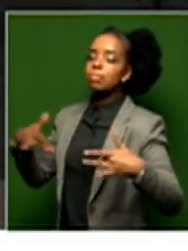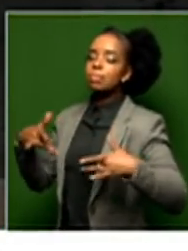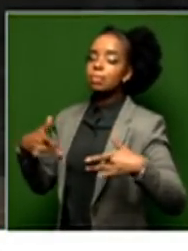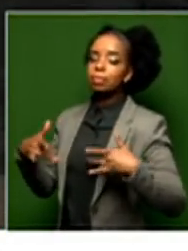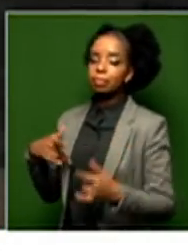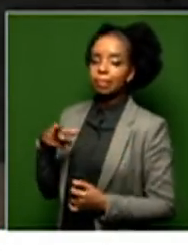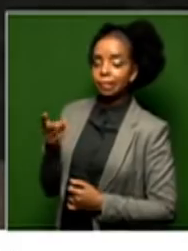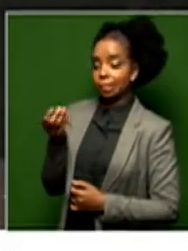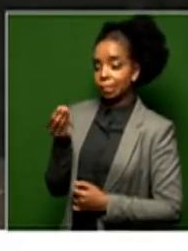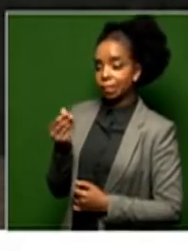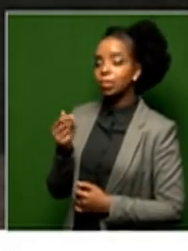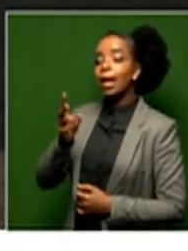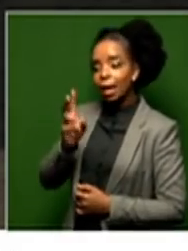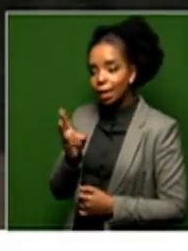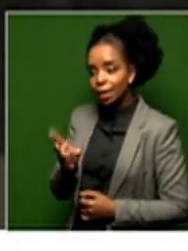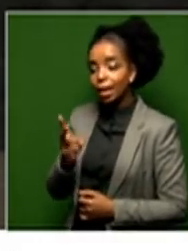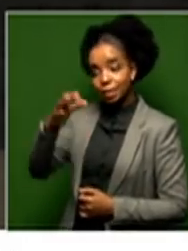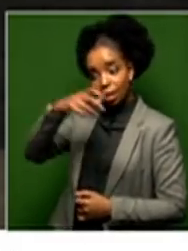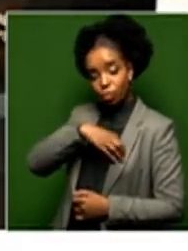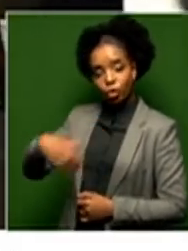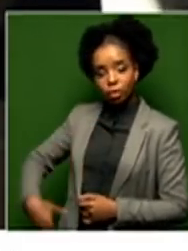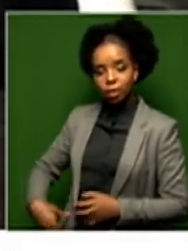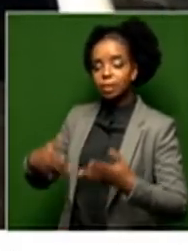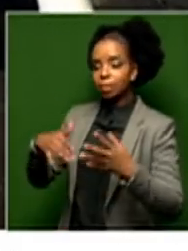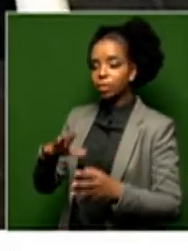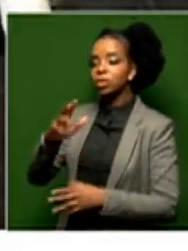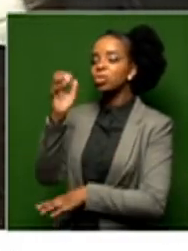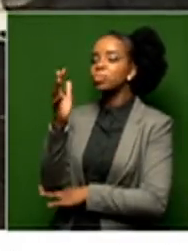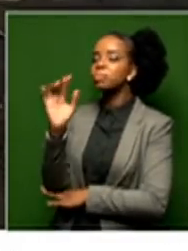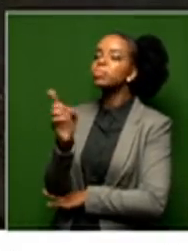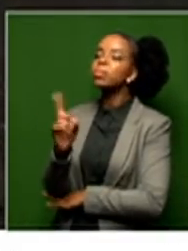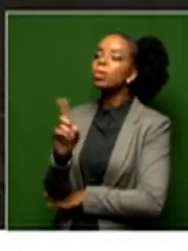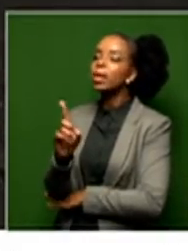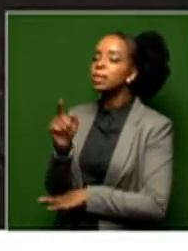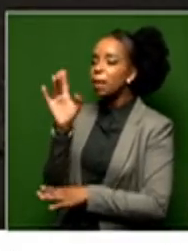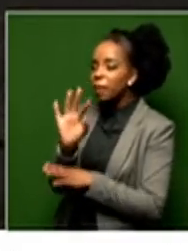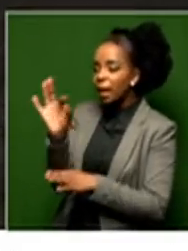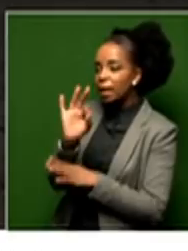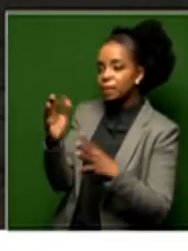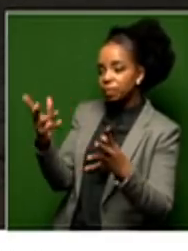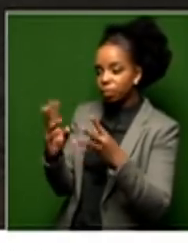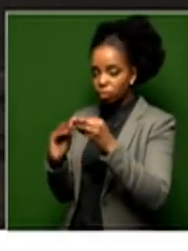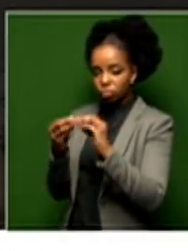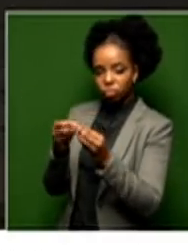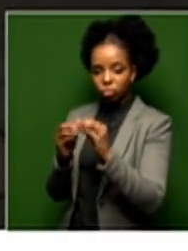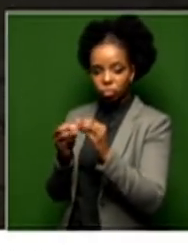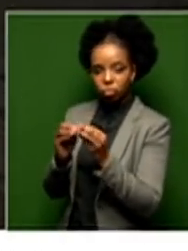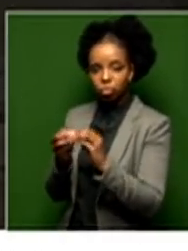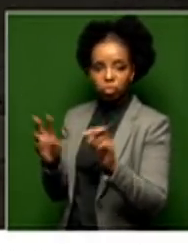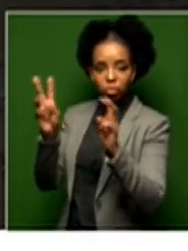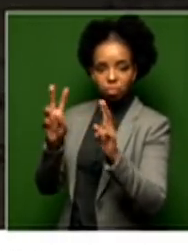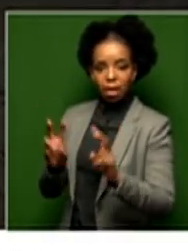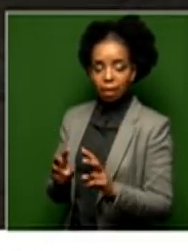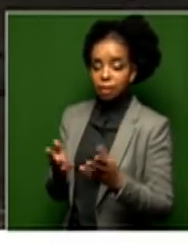Again, the president also spoke about plans to include the procurement of renewable electricity and the provision, for